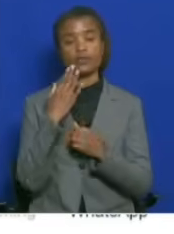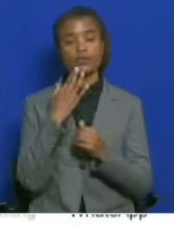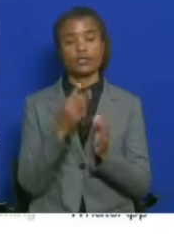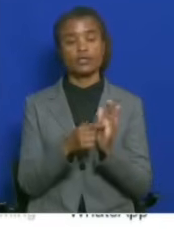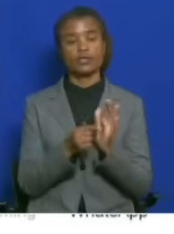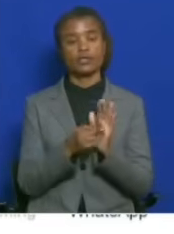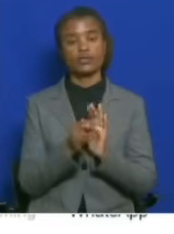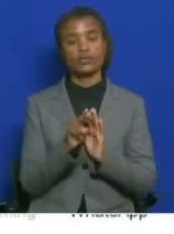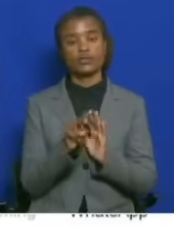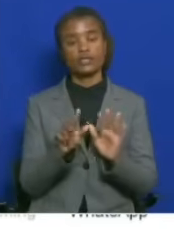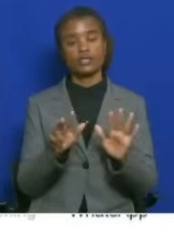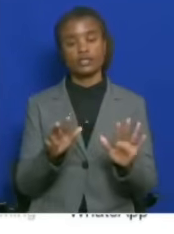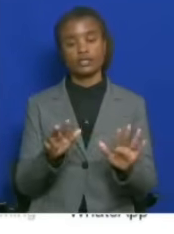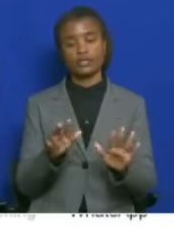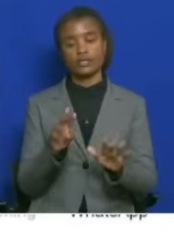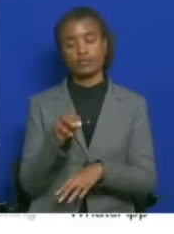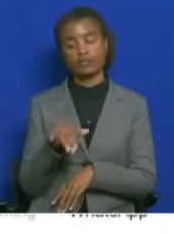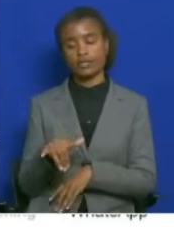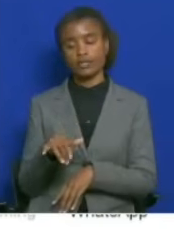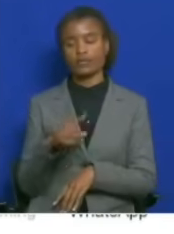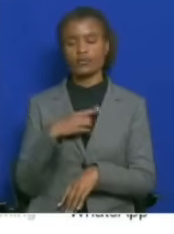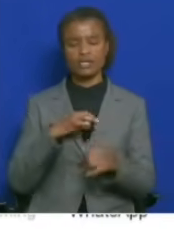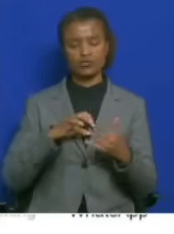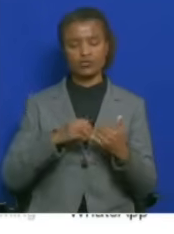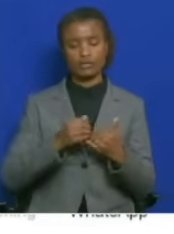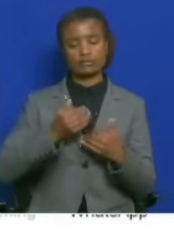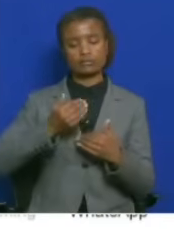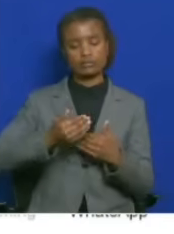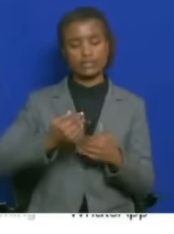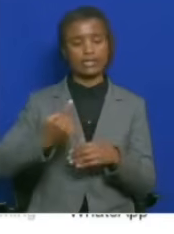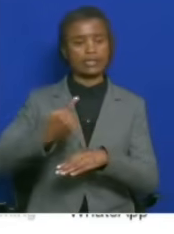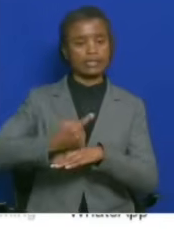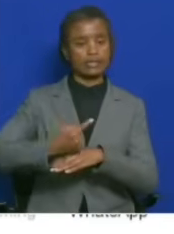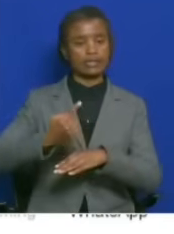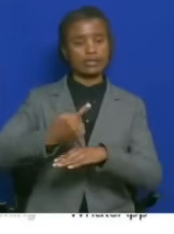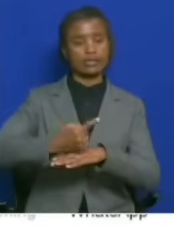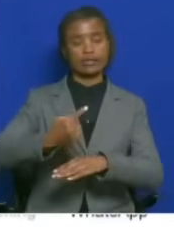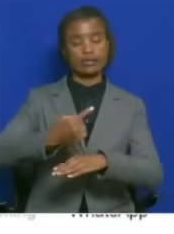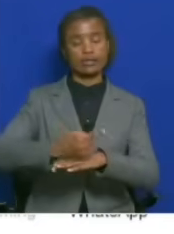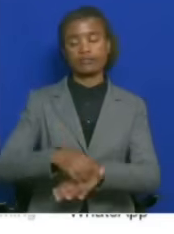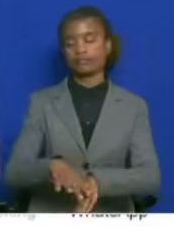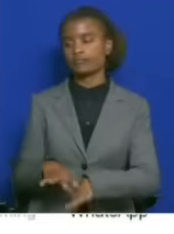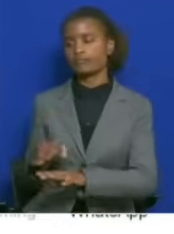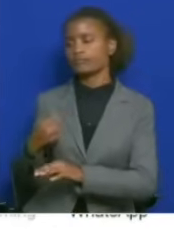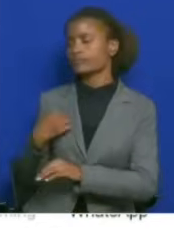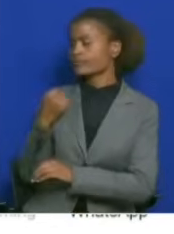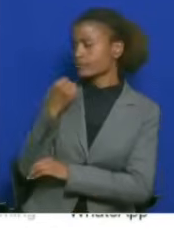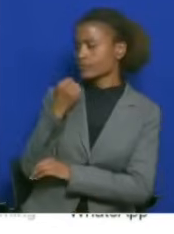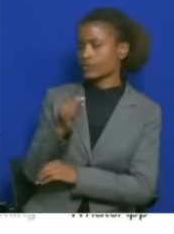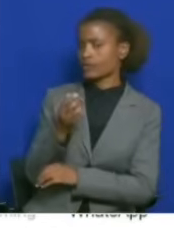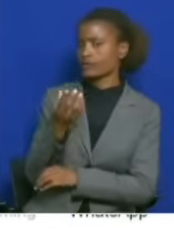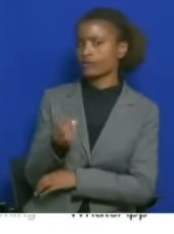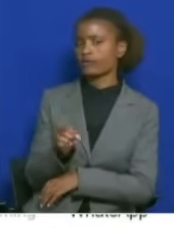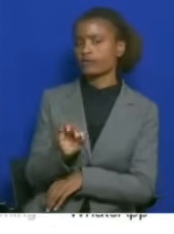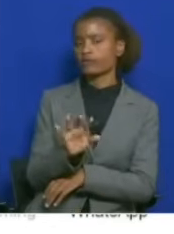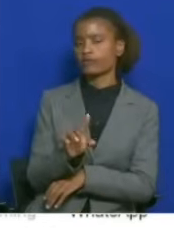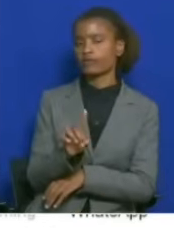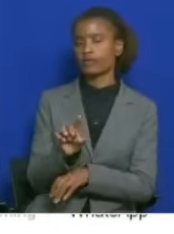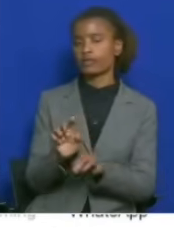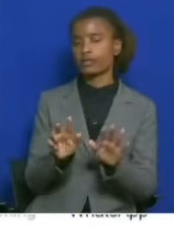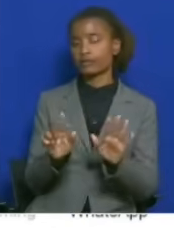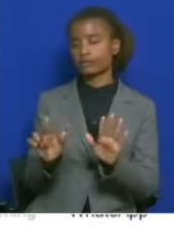now. So, We don't have 5187. You said 87, right?